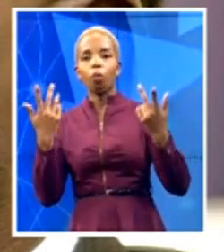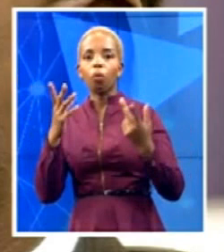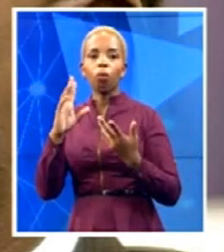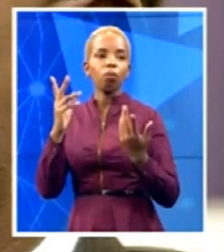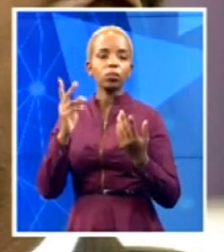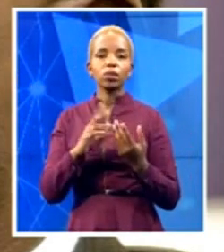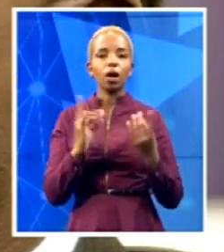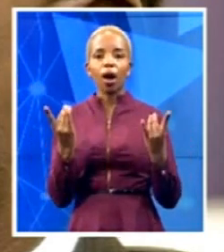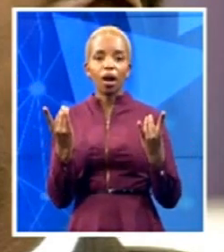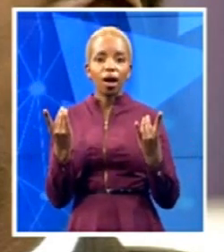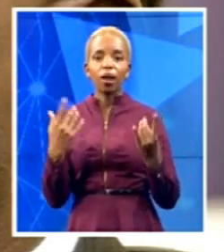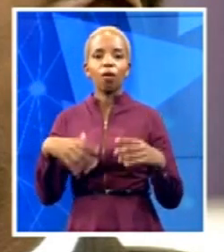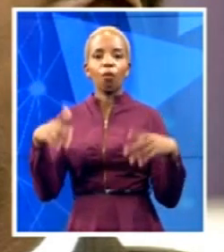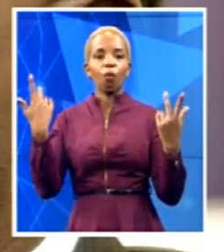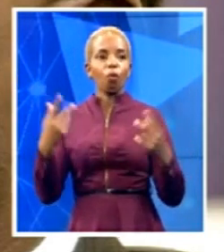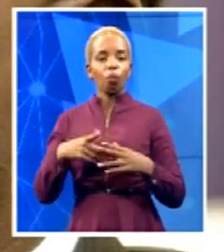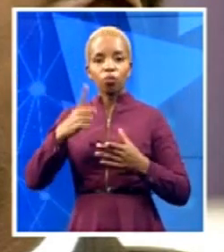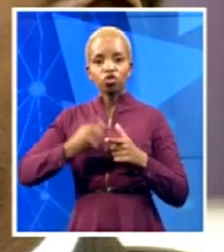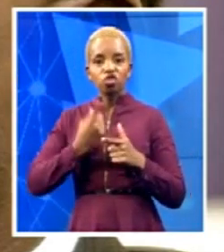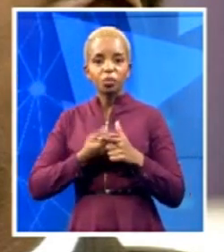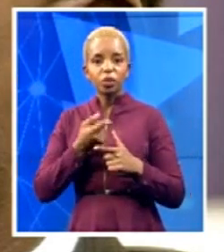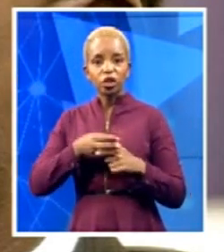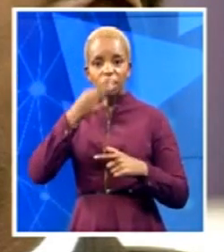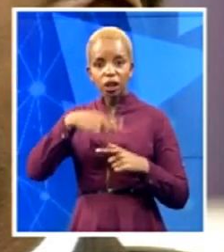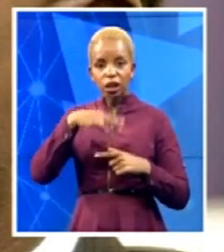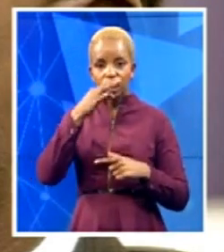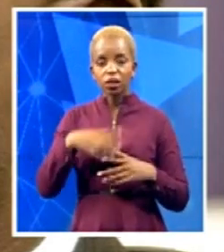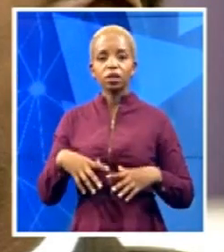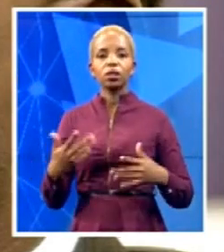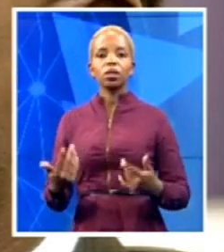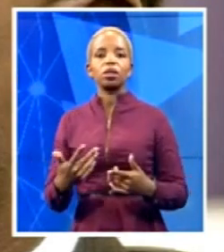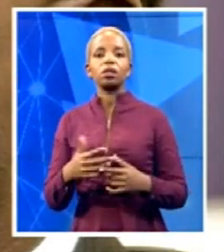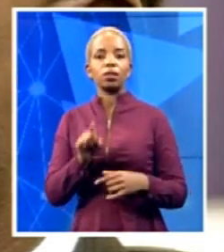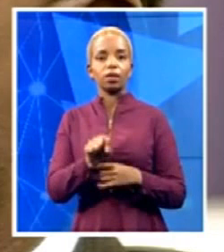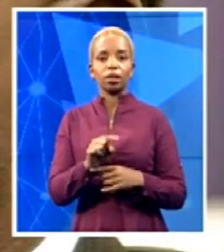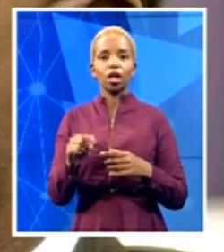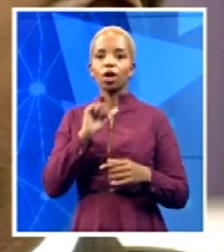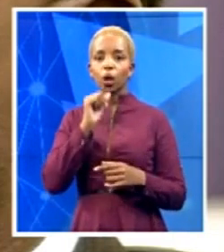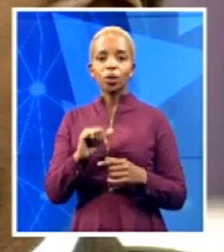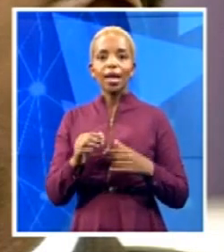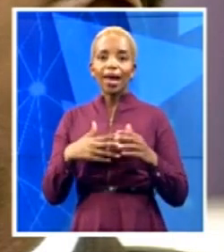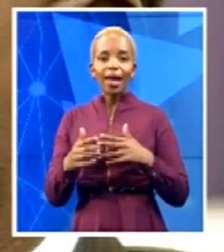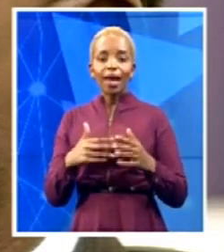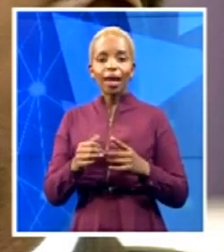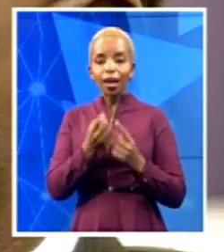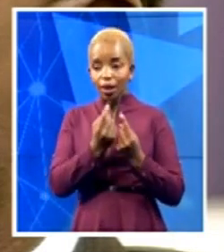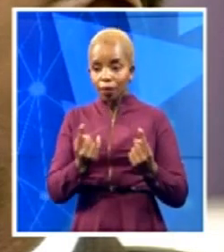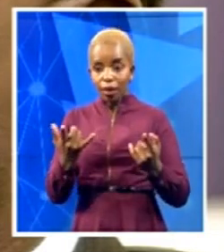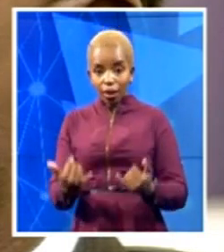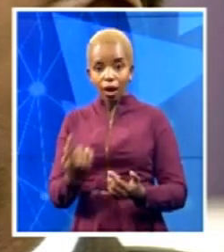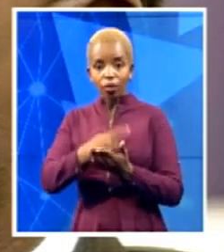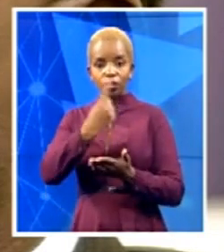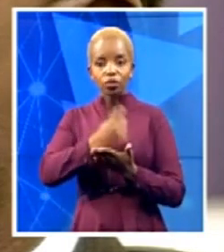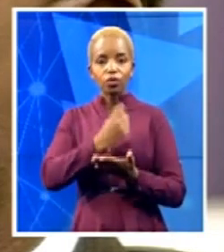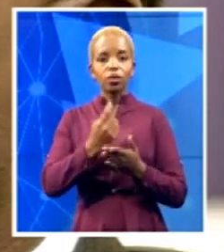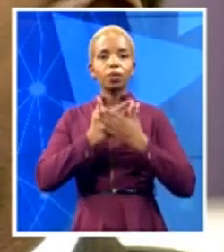pepper. So those things are not being bought by anyone right now because they are not being sold in those fast food outlets. So you've got all those farmer jobs as